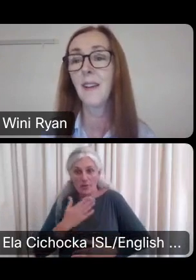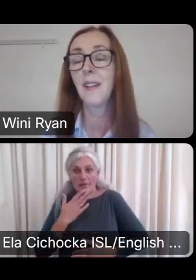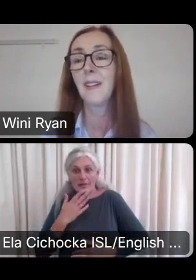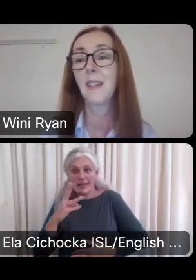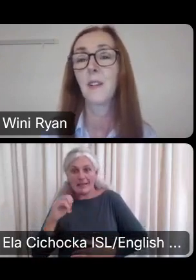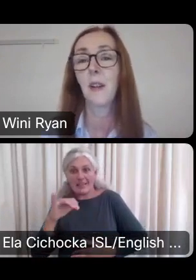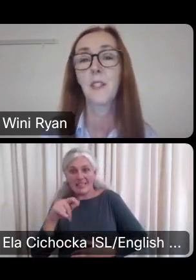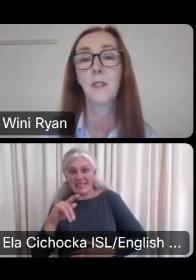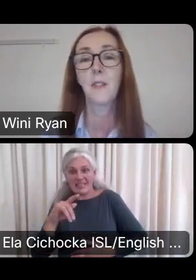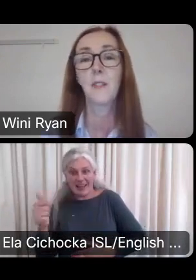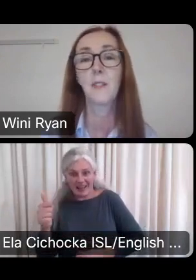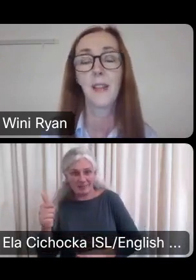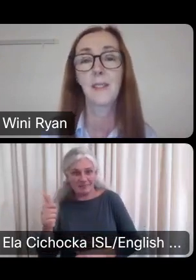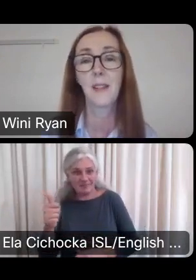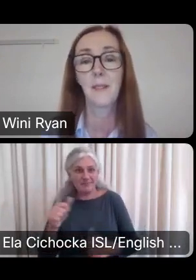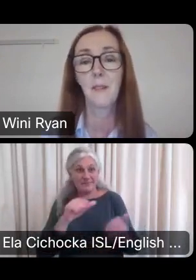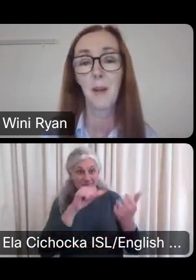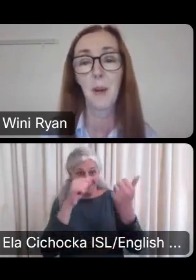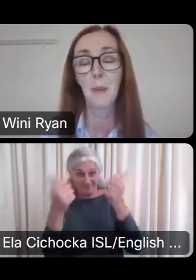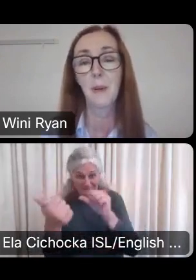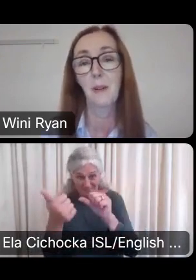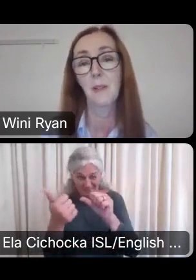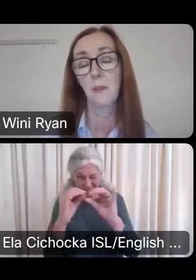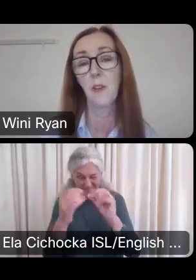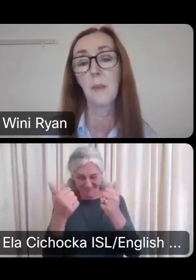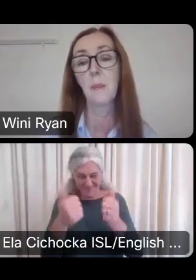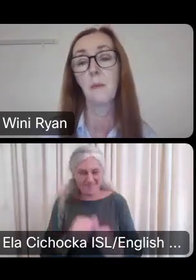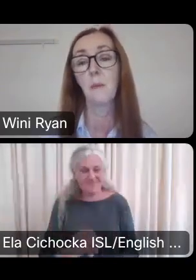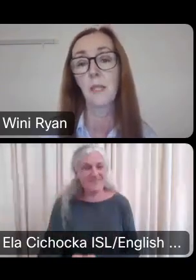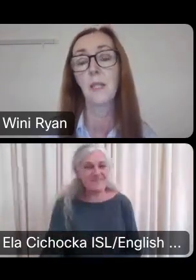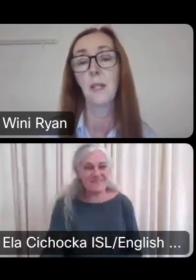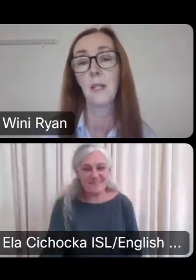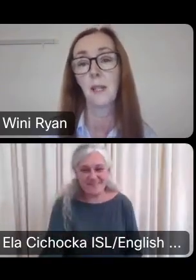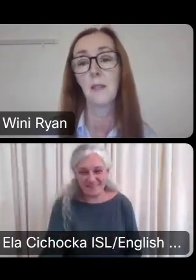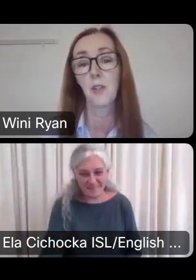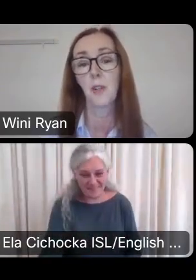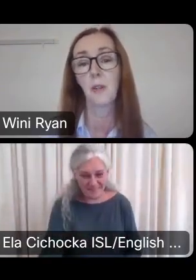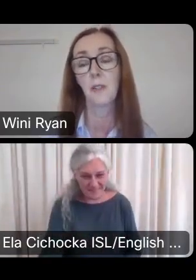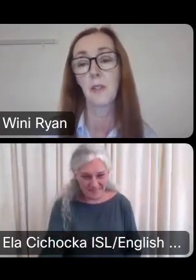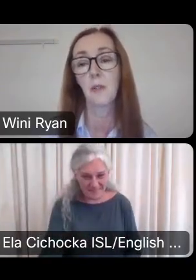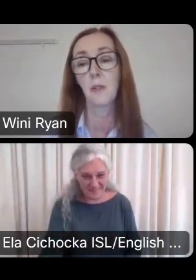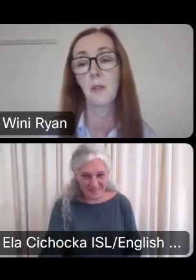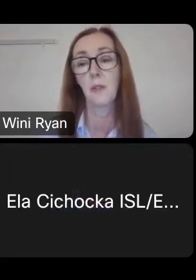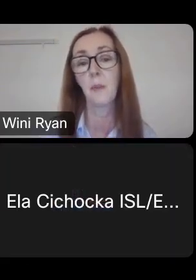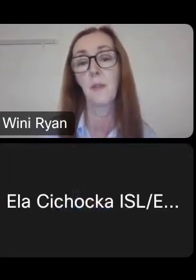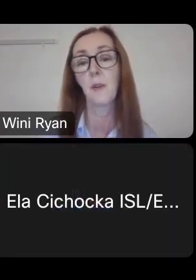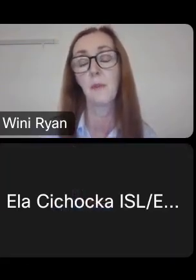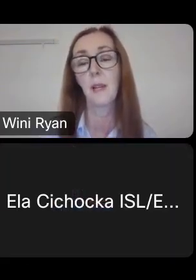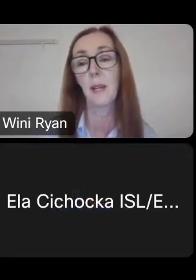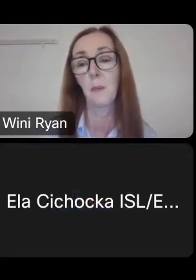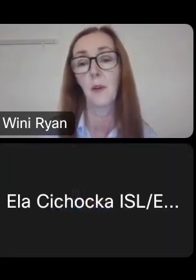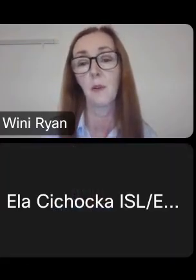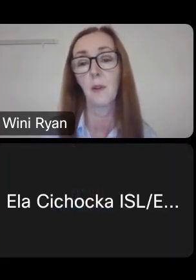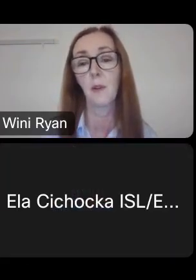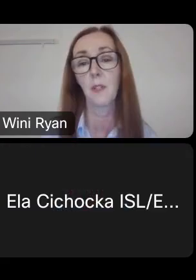Vinita. That's a gratitude journal. Yes, they're quite popular as well. So a lot of people write in the journals to think about what they're